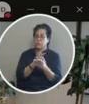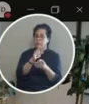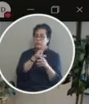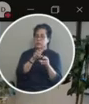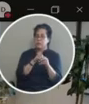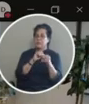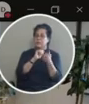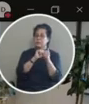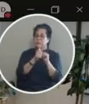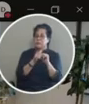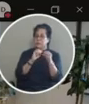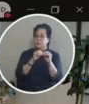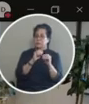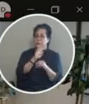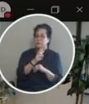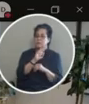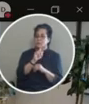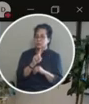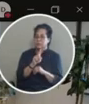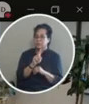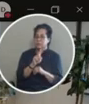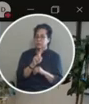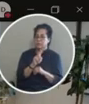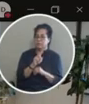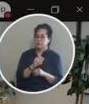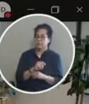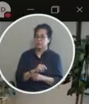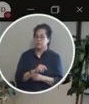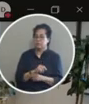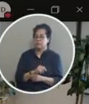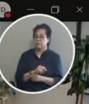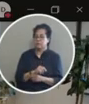the amendment to item 61?